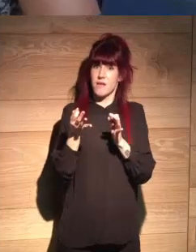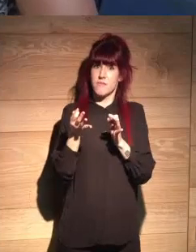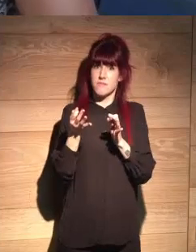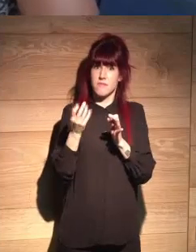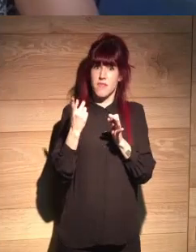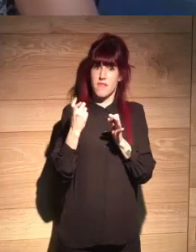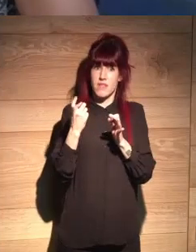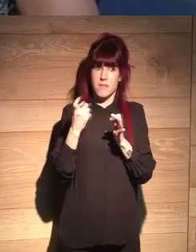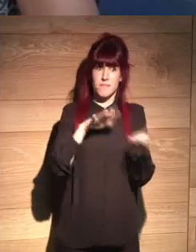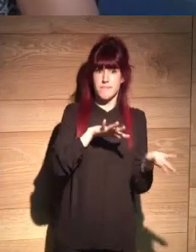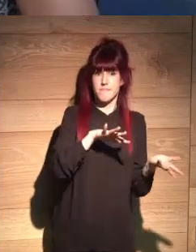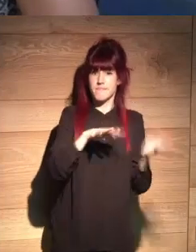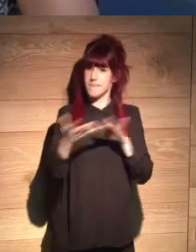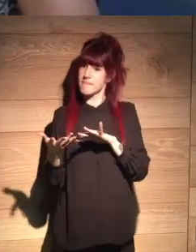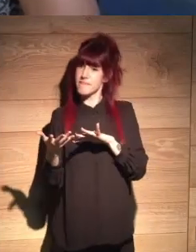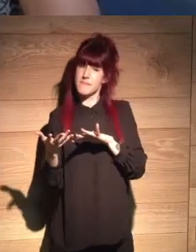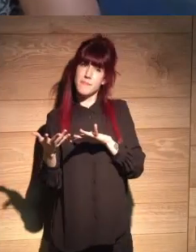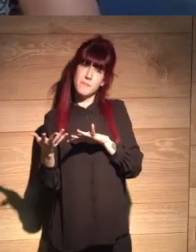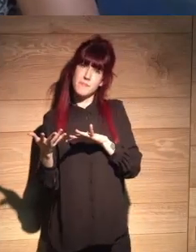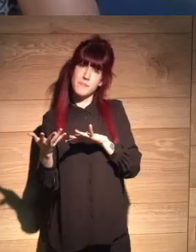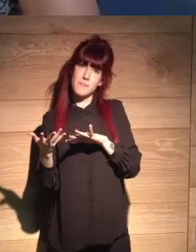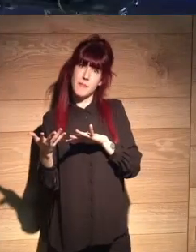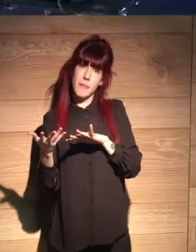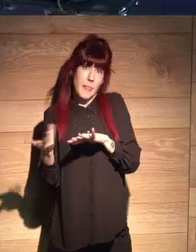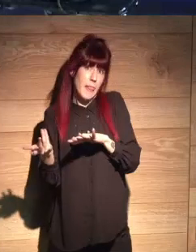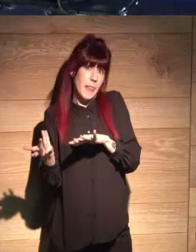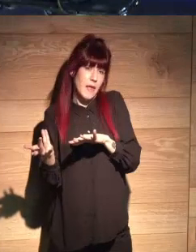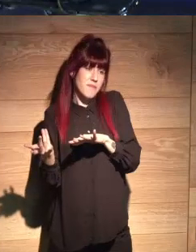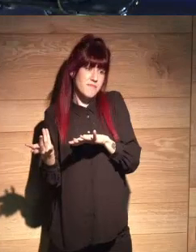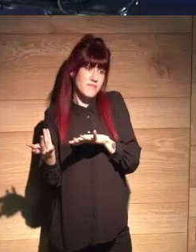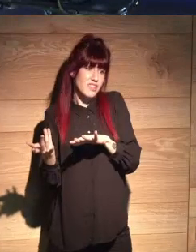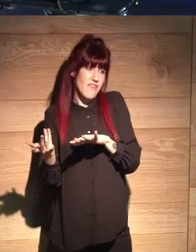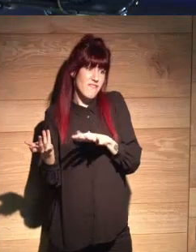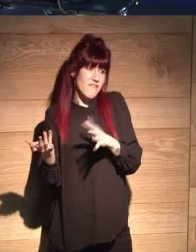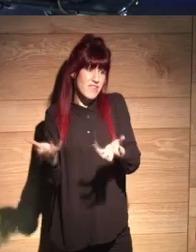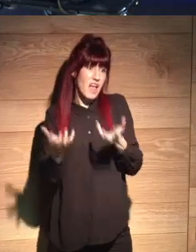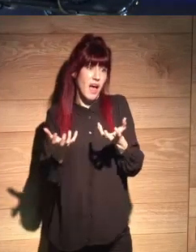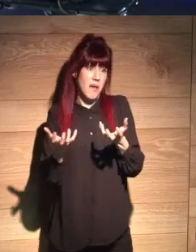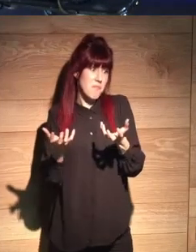this should be transferred to other settings as well. I don't see it.